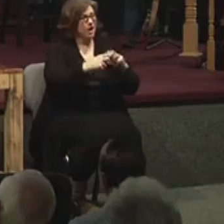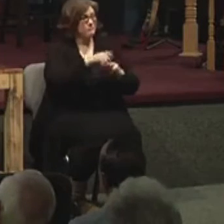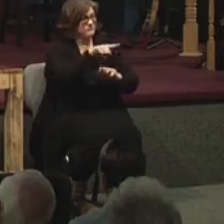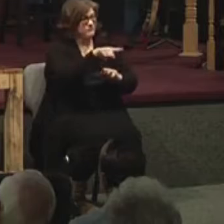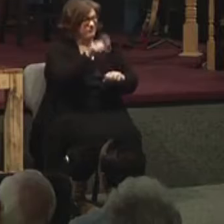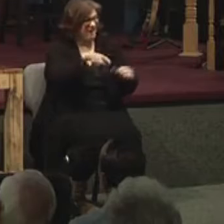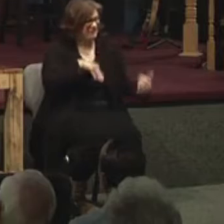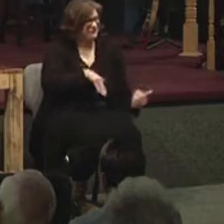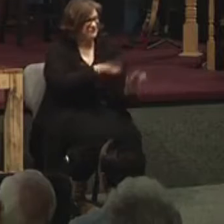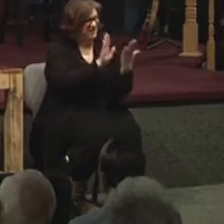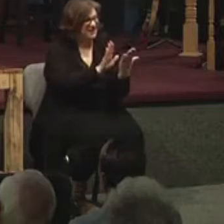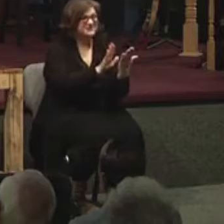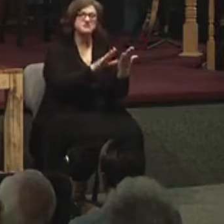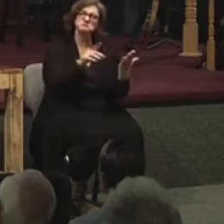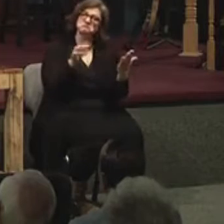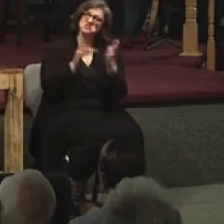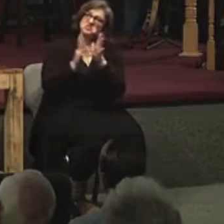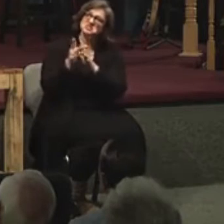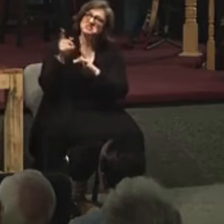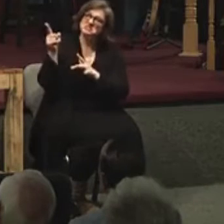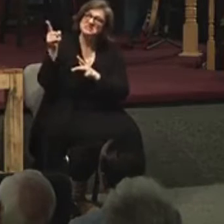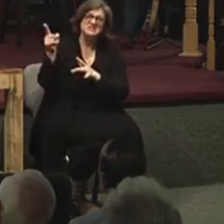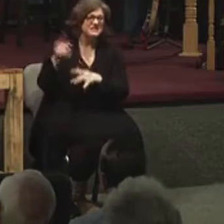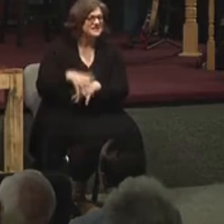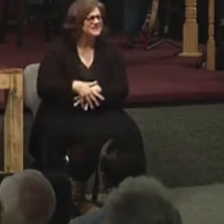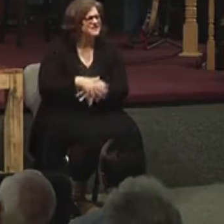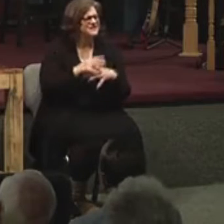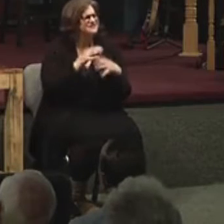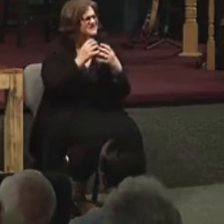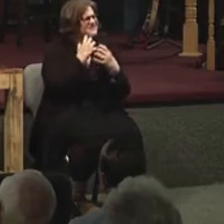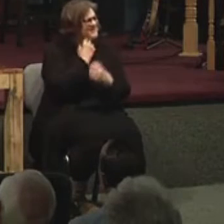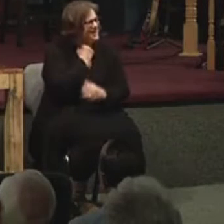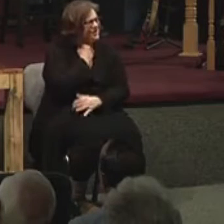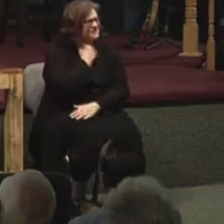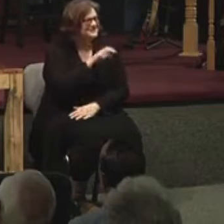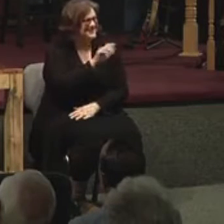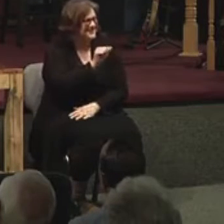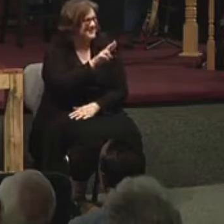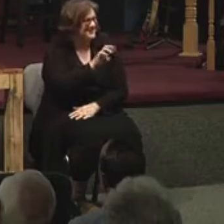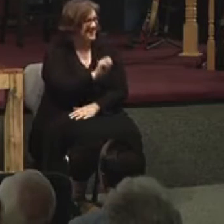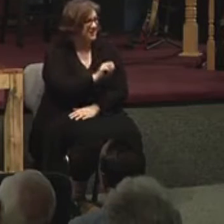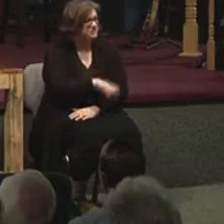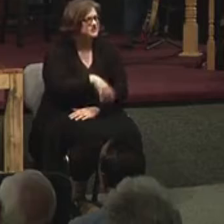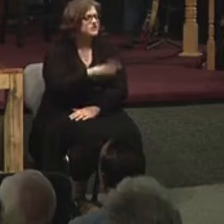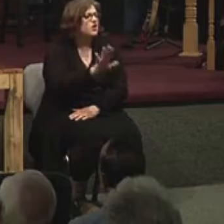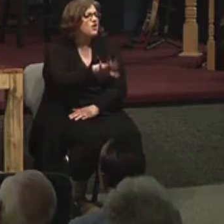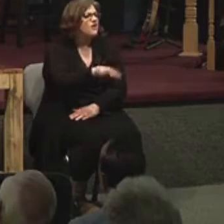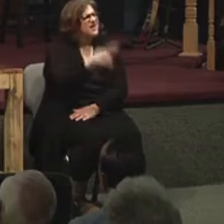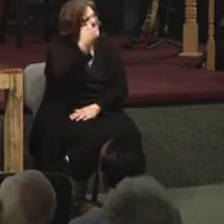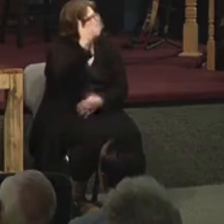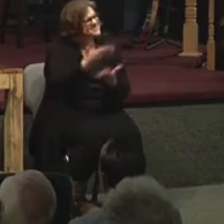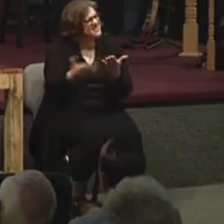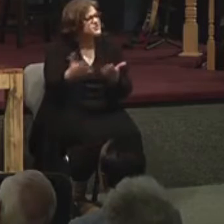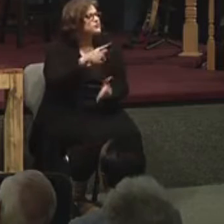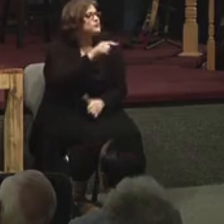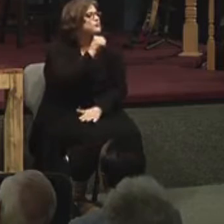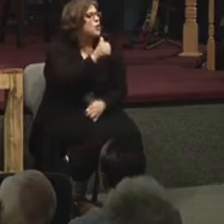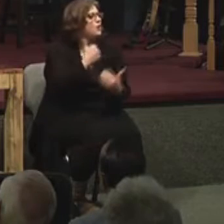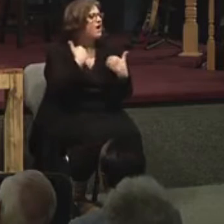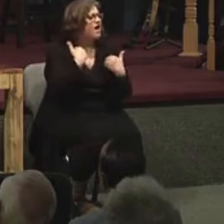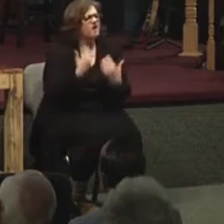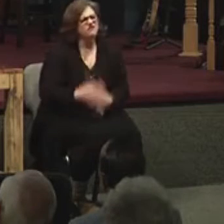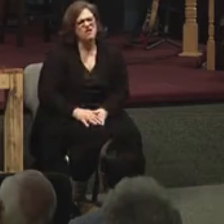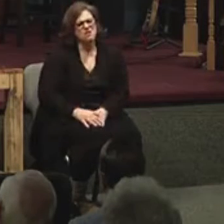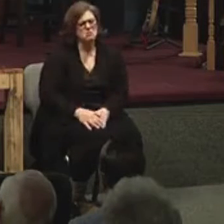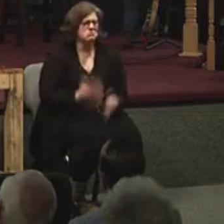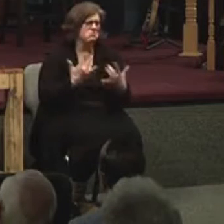about you in the midst of all of that. So don't look at these things that you either don't have or the things that you're worried that you're not going to have enough